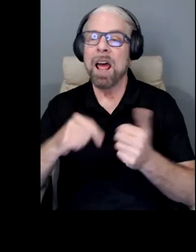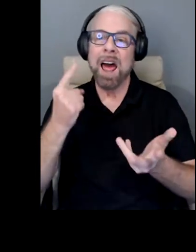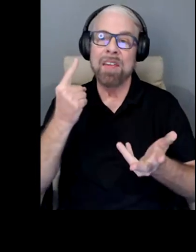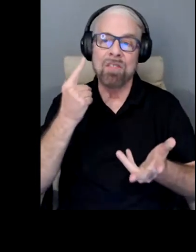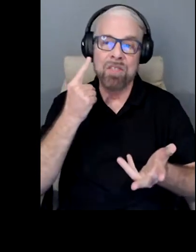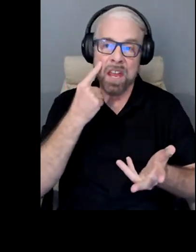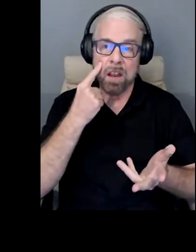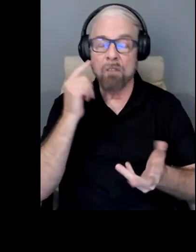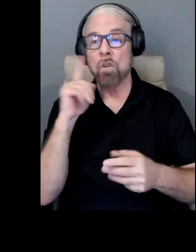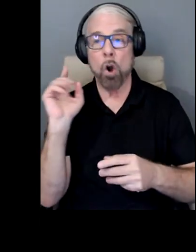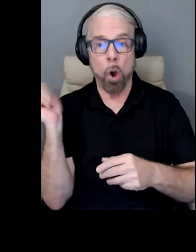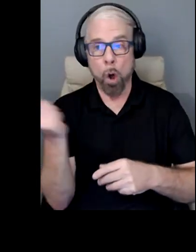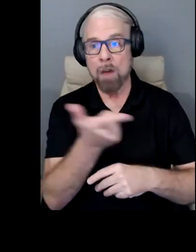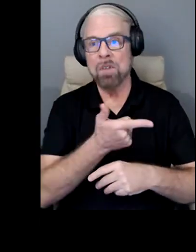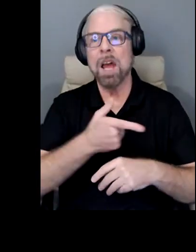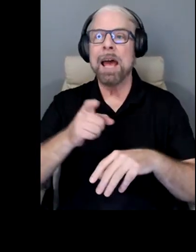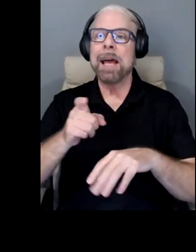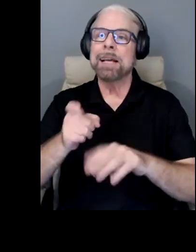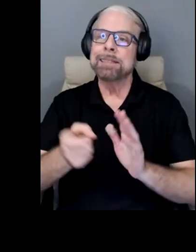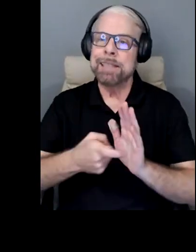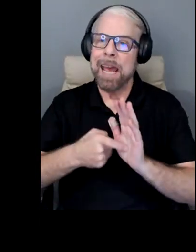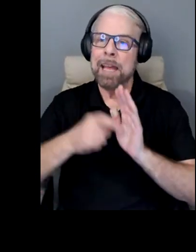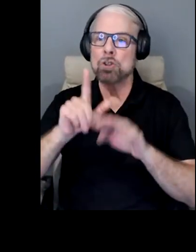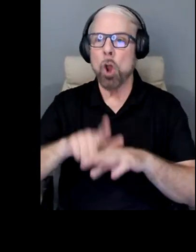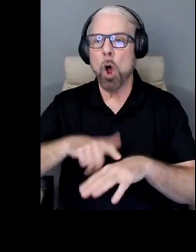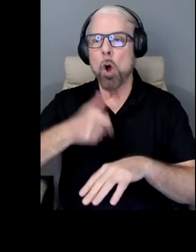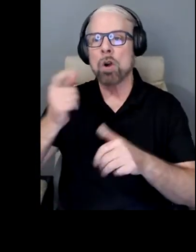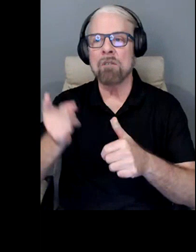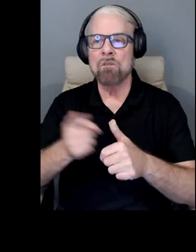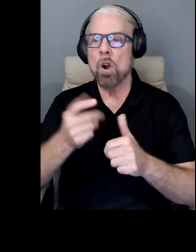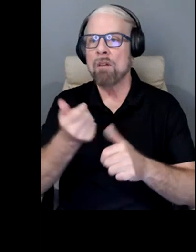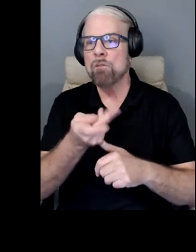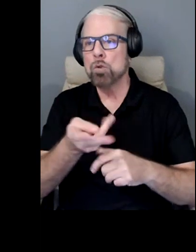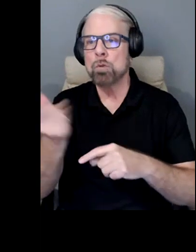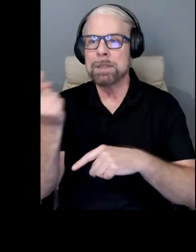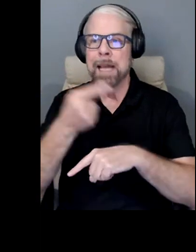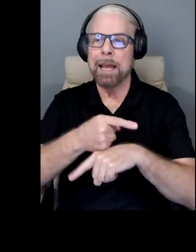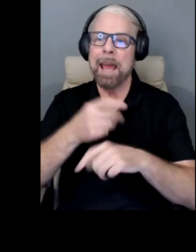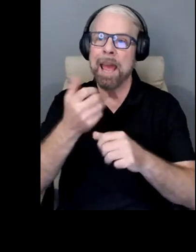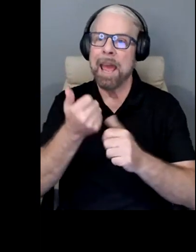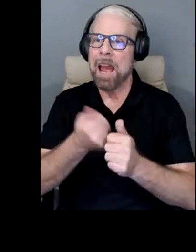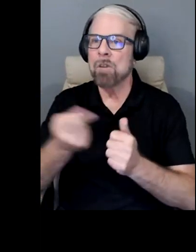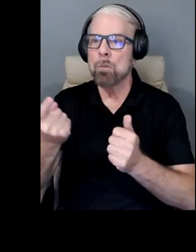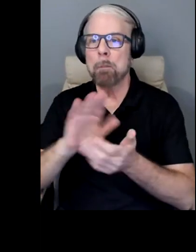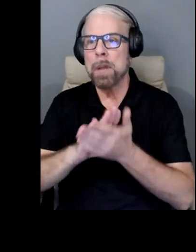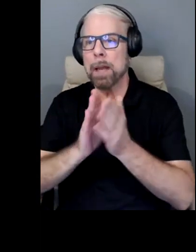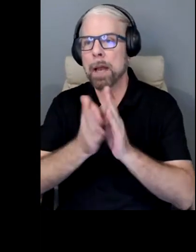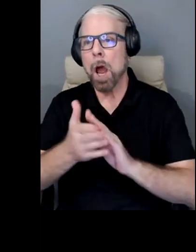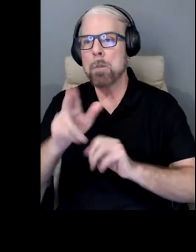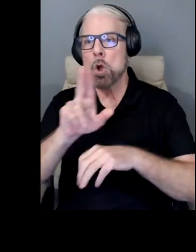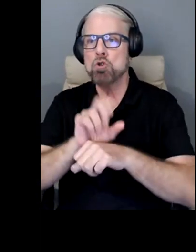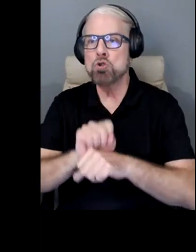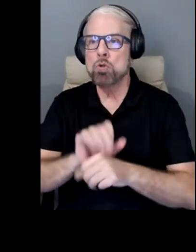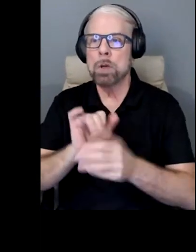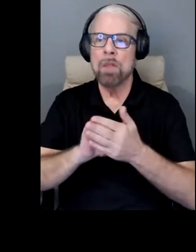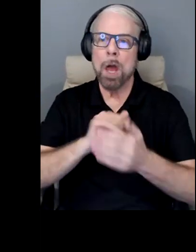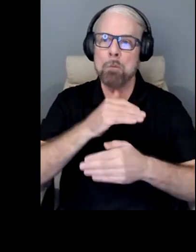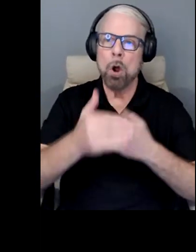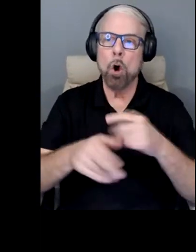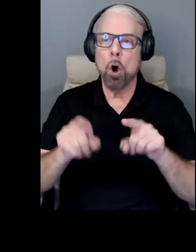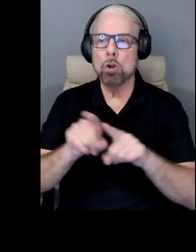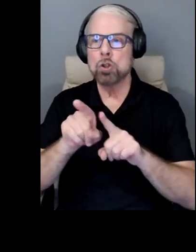for all of us, it will take a little bit longer in those first couple of days as everyone is getting used to the process and getting used to the